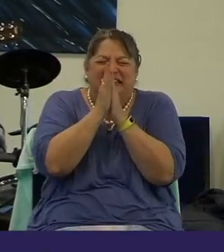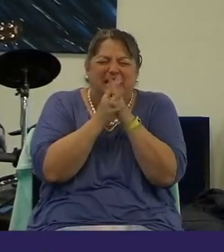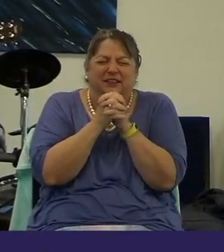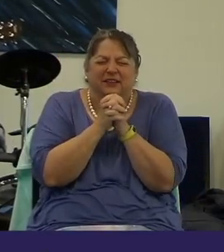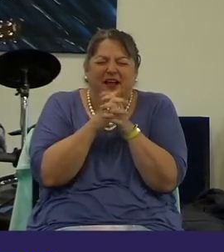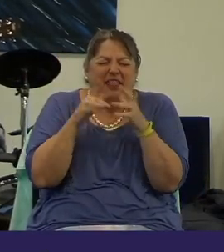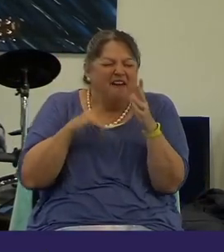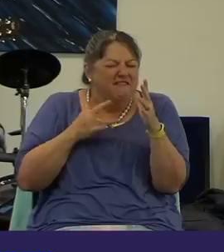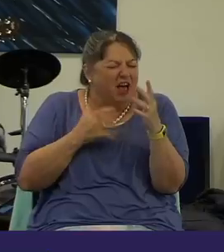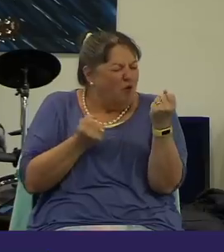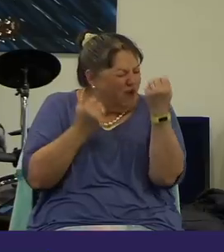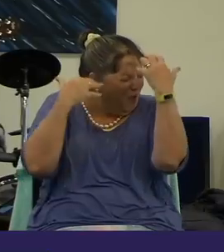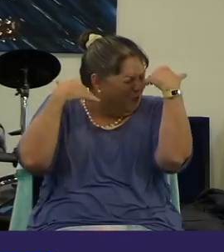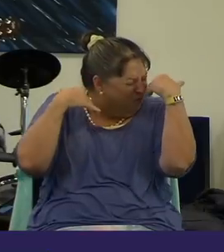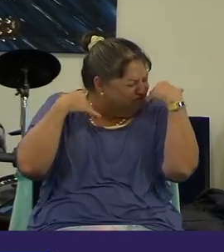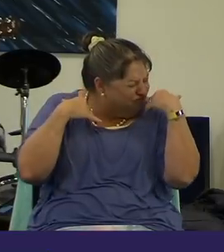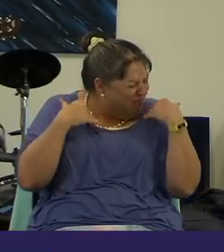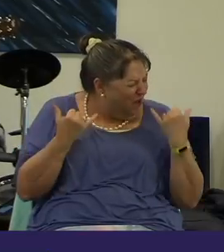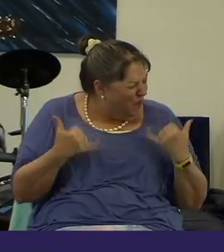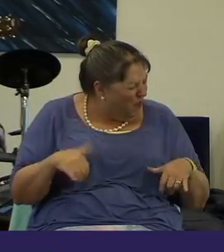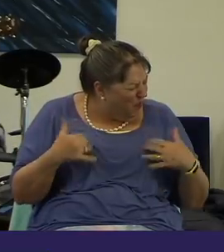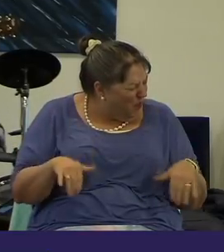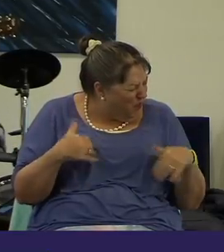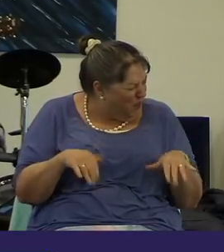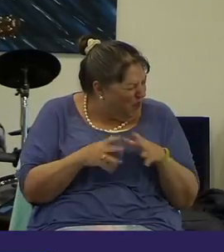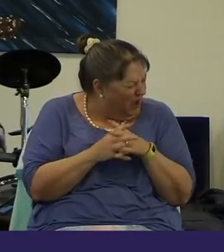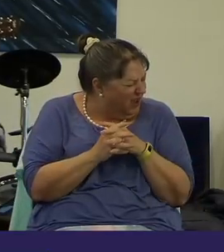we're overwhelmed this morning by that,